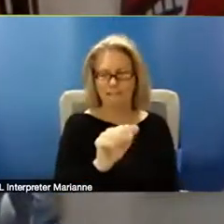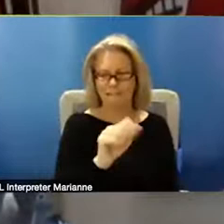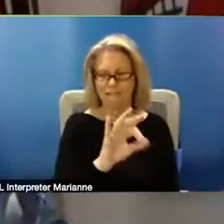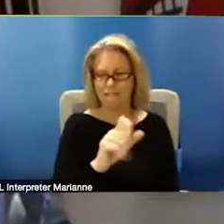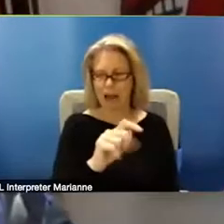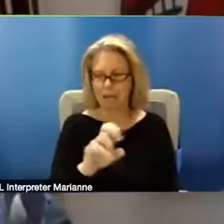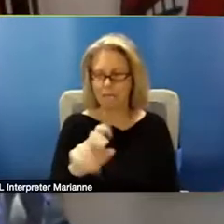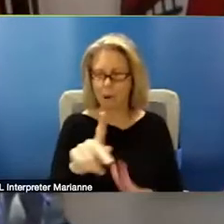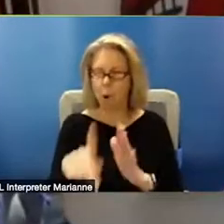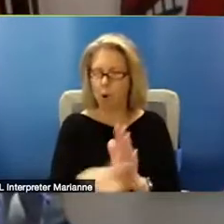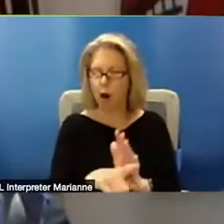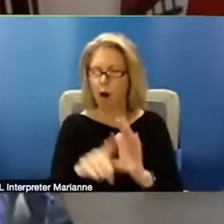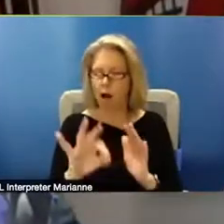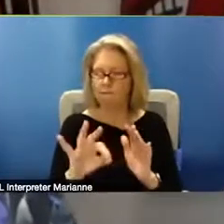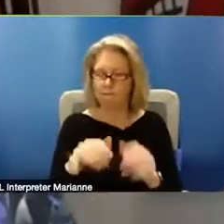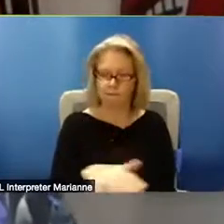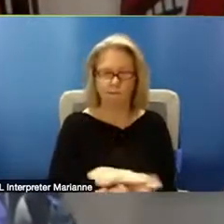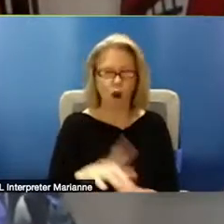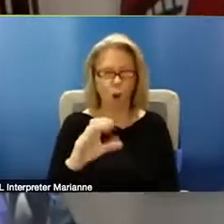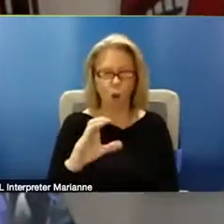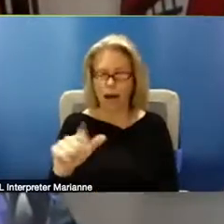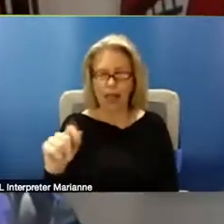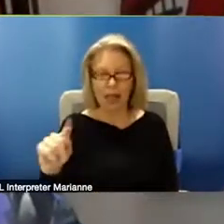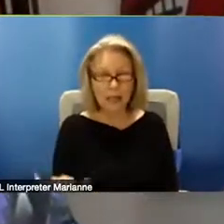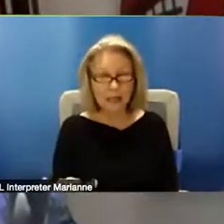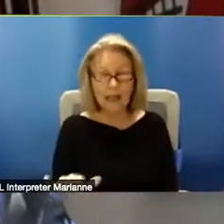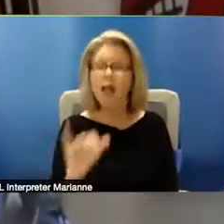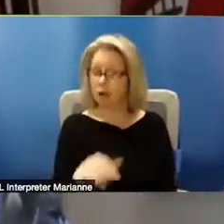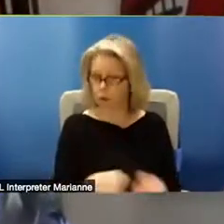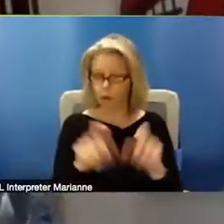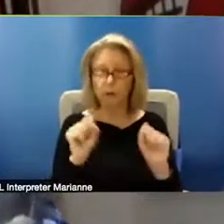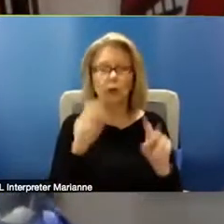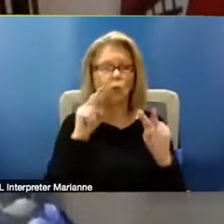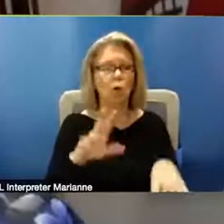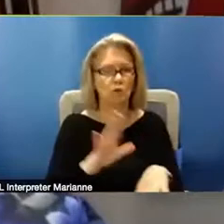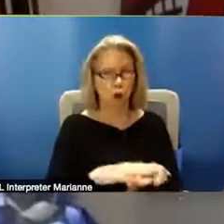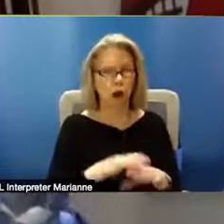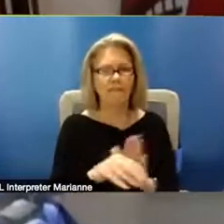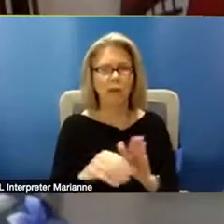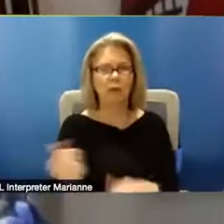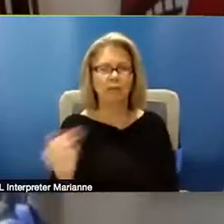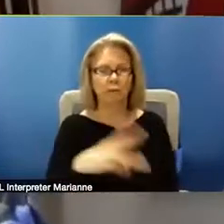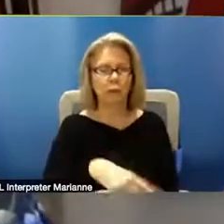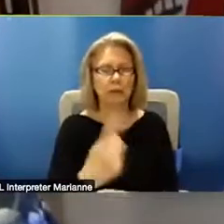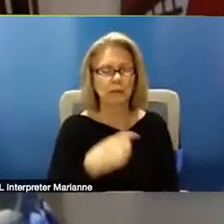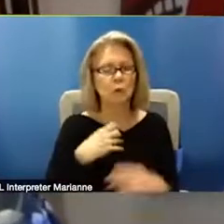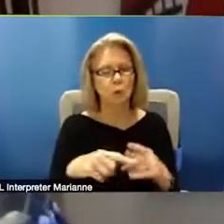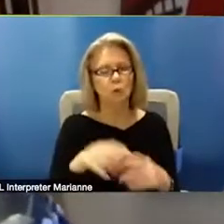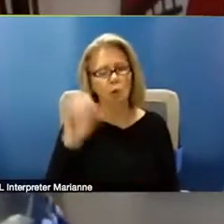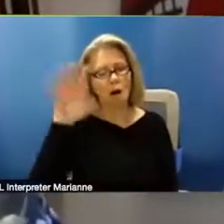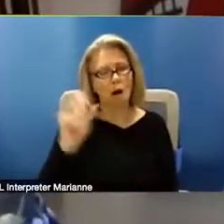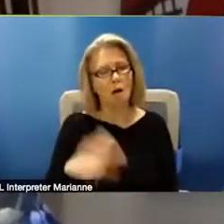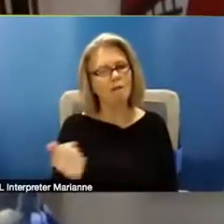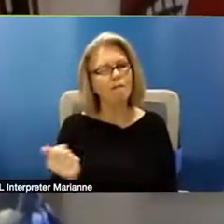to effective protocols of locality, and that too, you will be able to watch on video in a few days, but